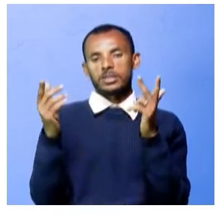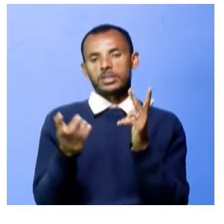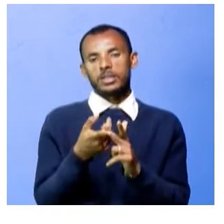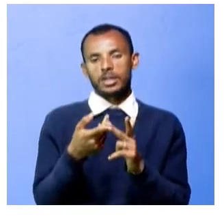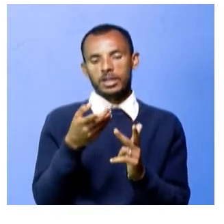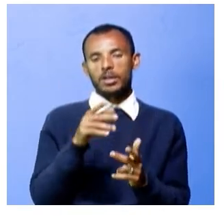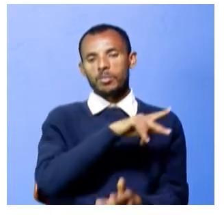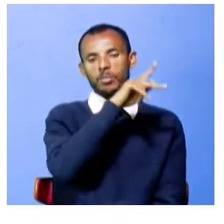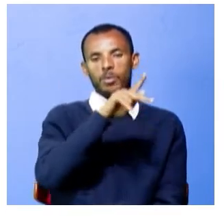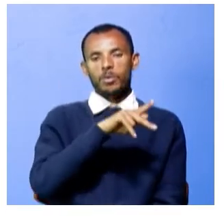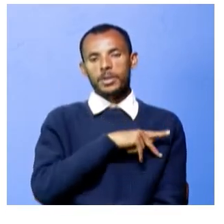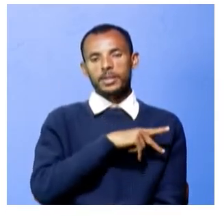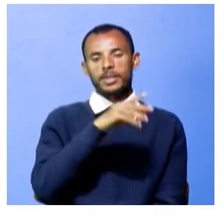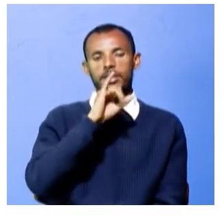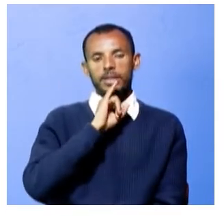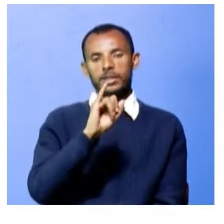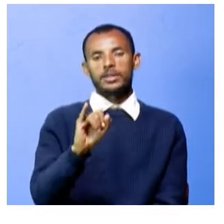one is